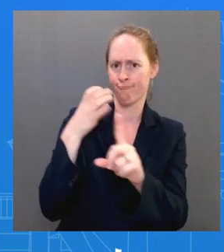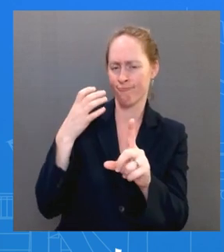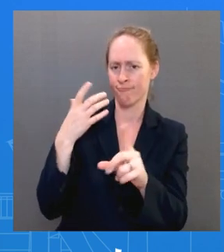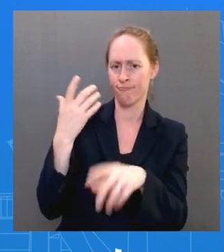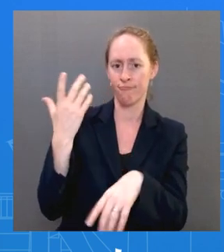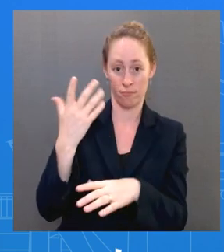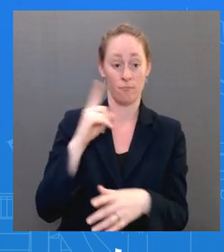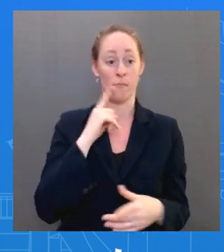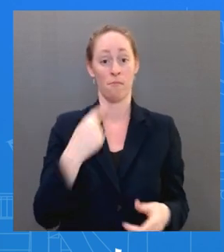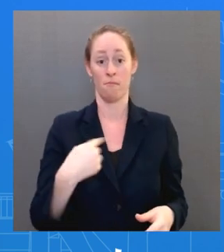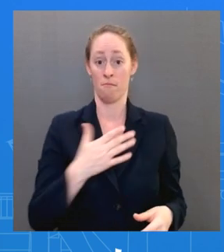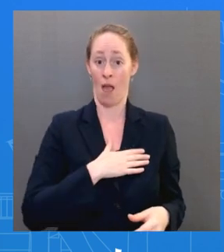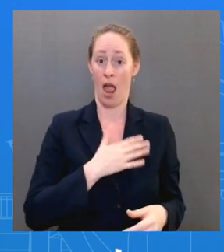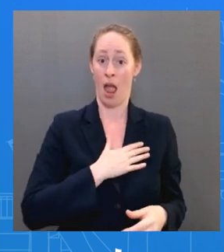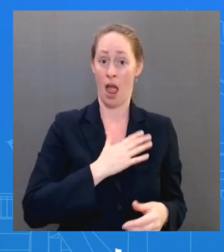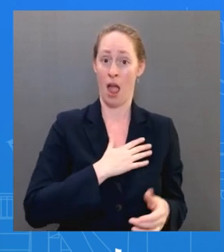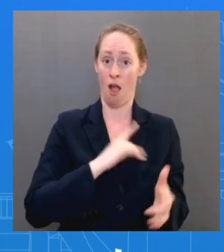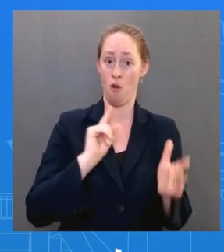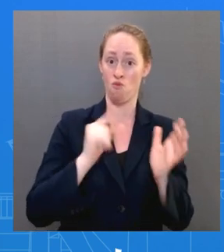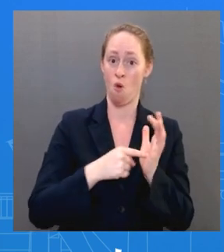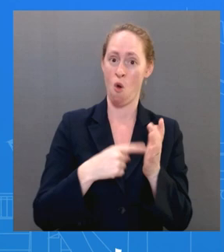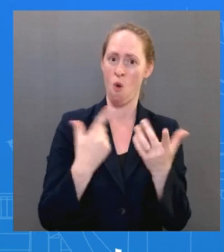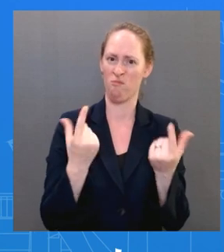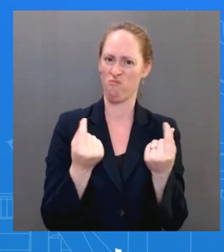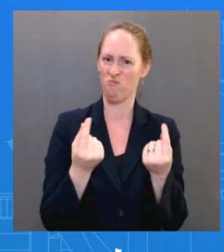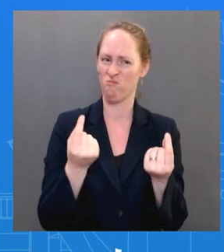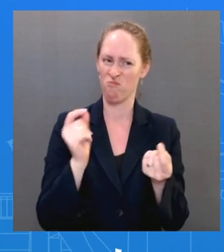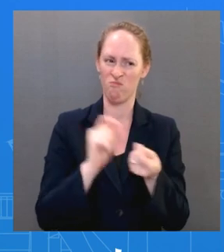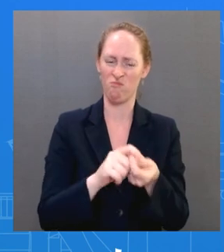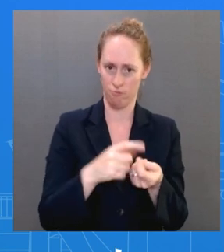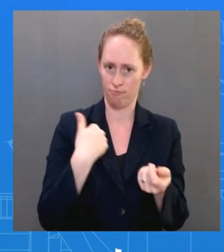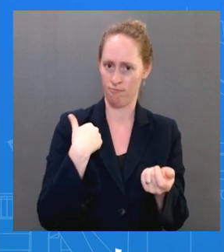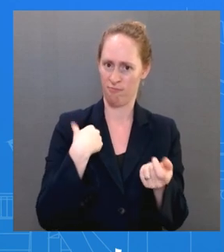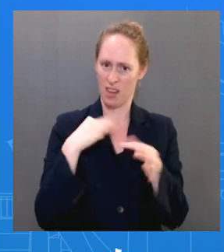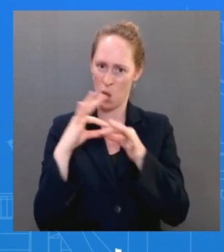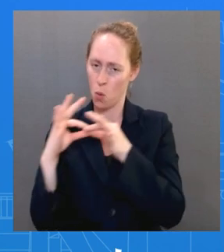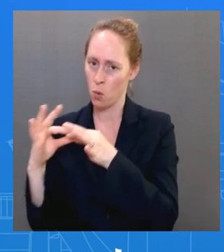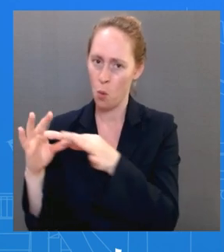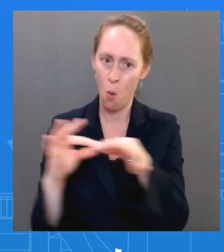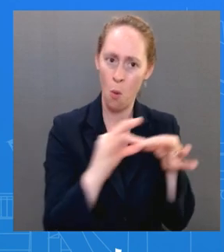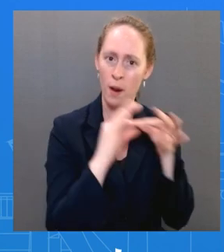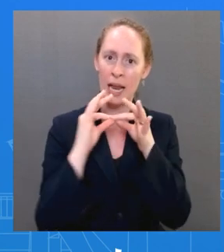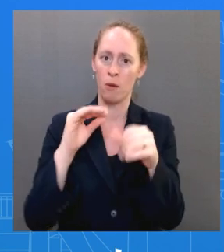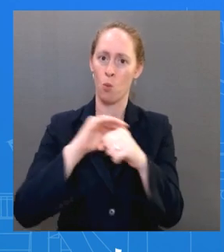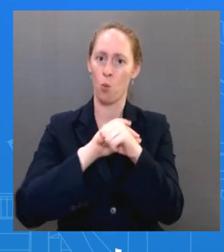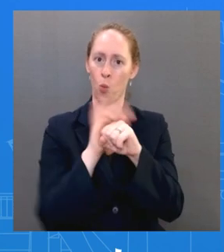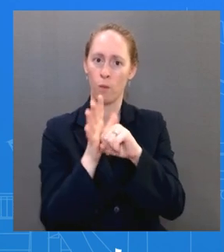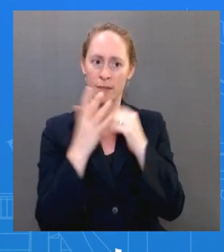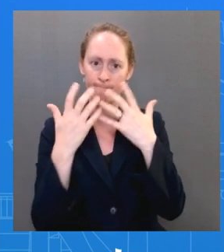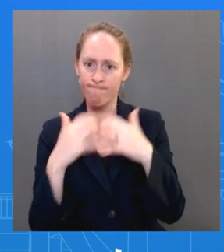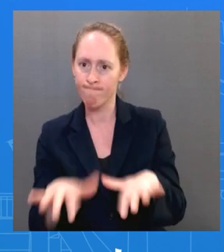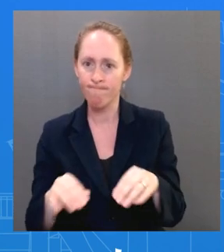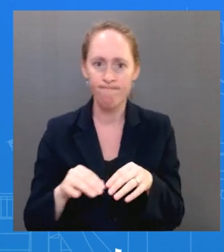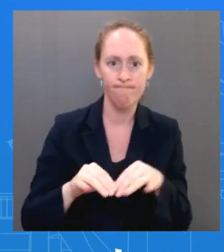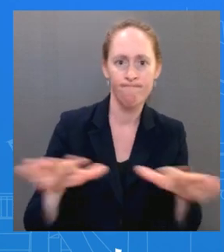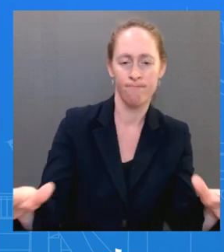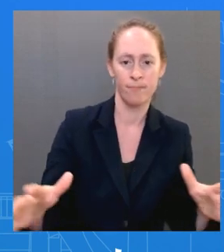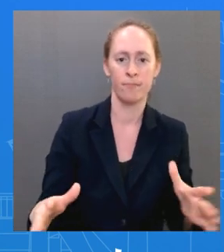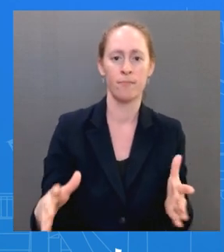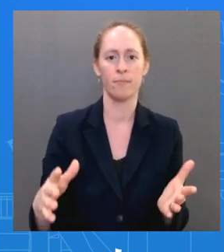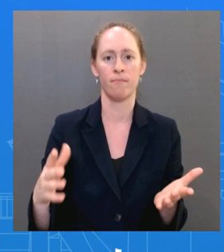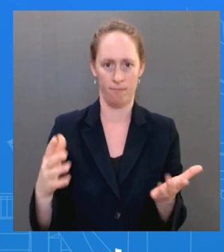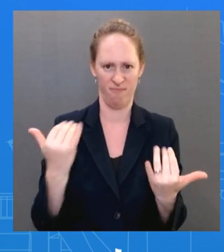the president laid out, is that while we have a very contagious variant out there, thanks to this president's